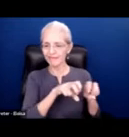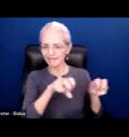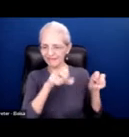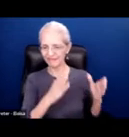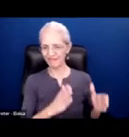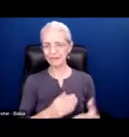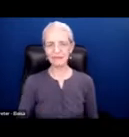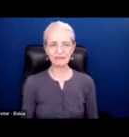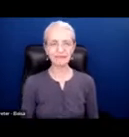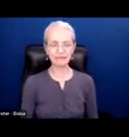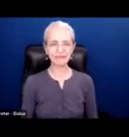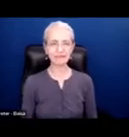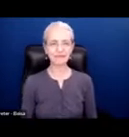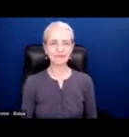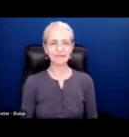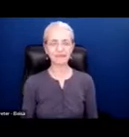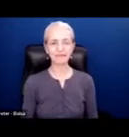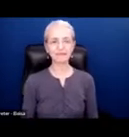day.